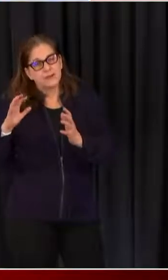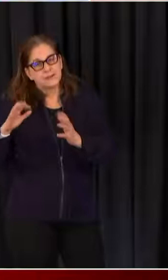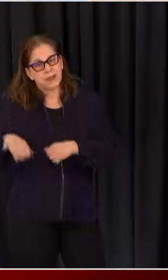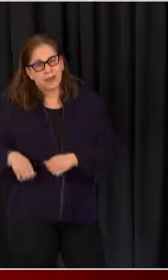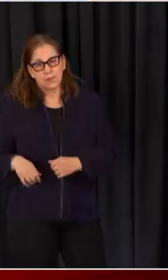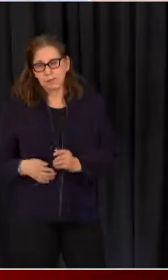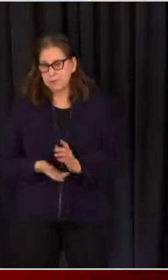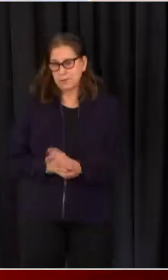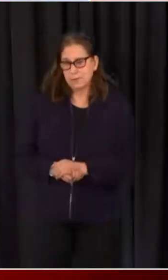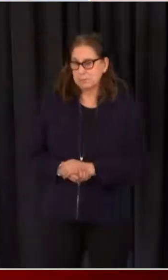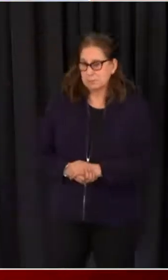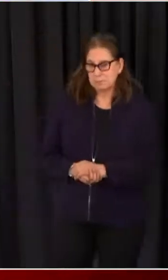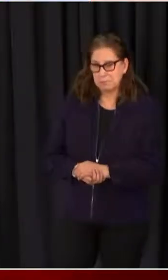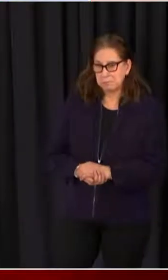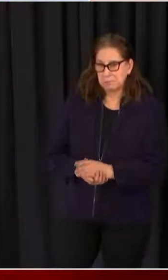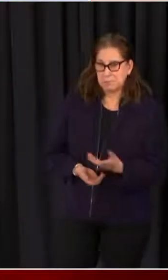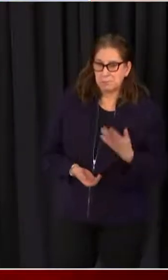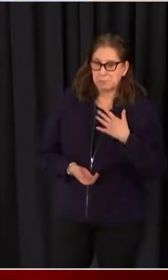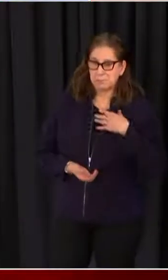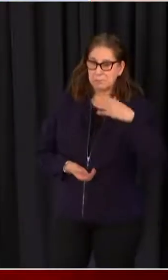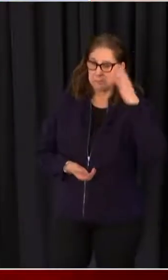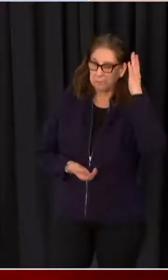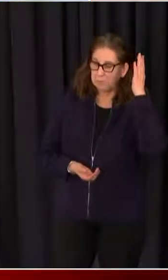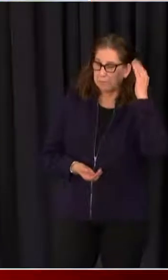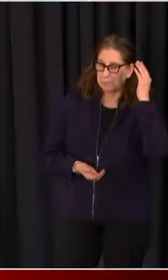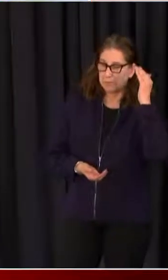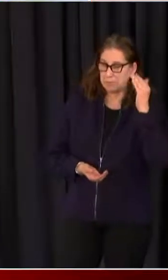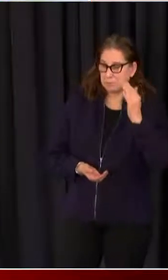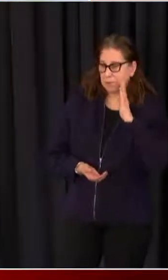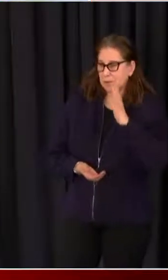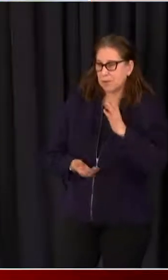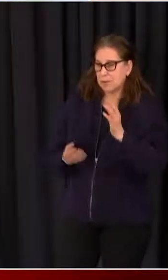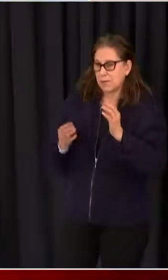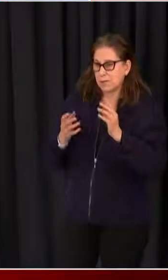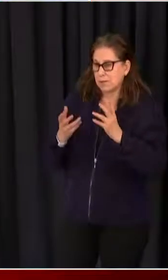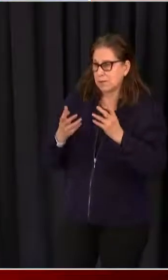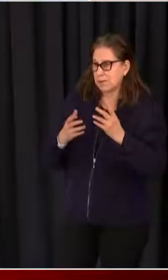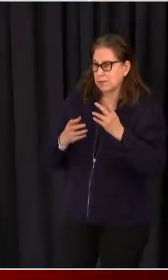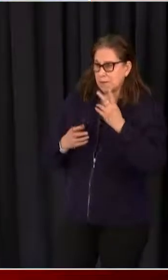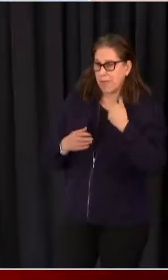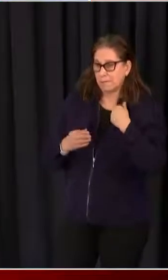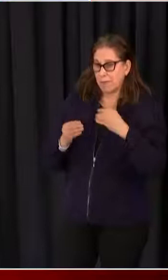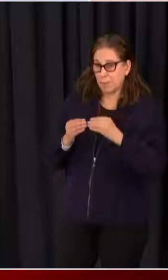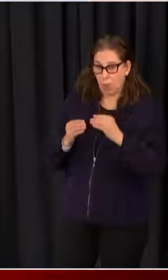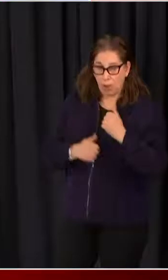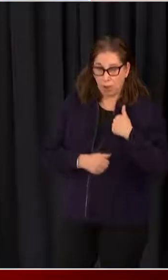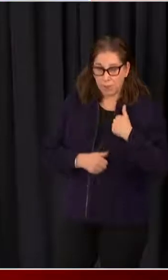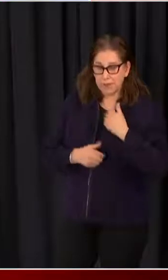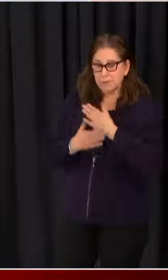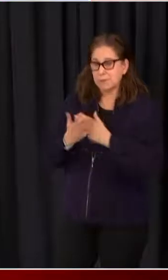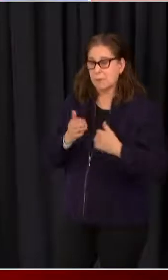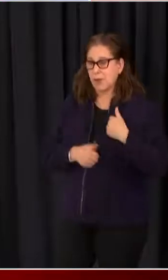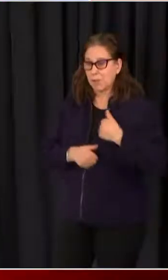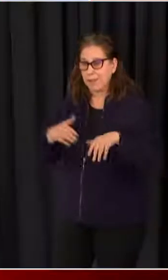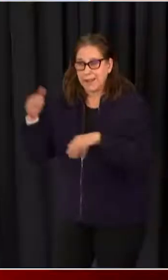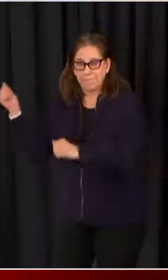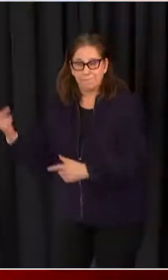It was our expectation that the additional forces would be leaving like now. And so the